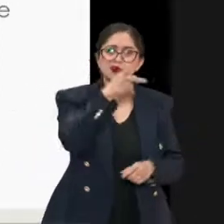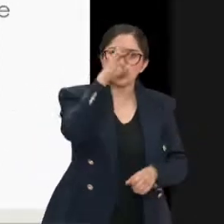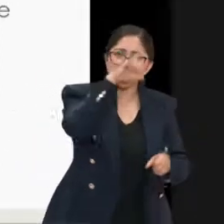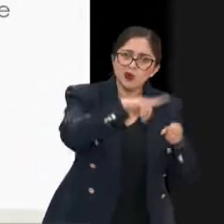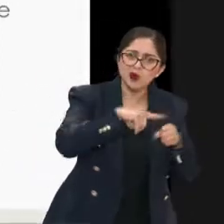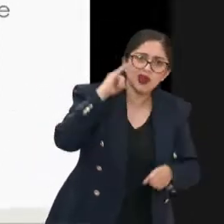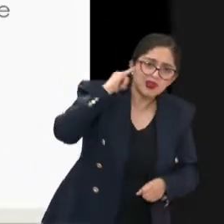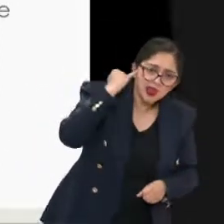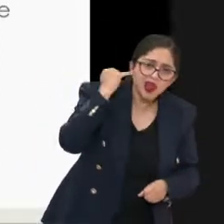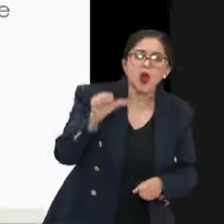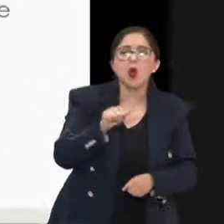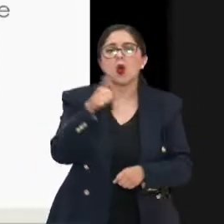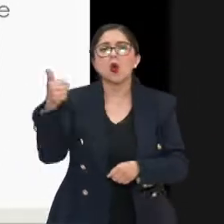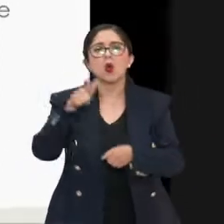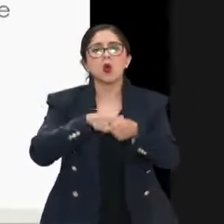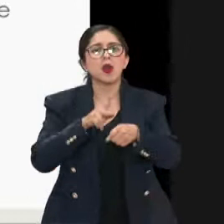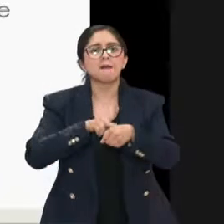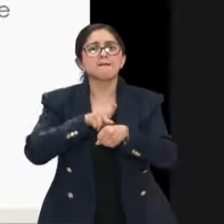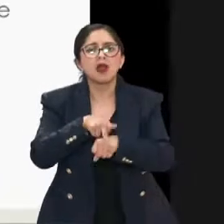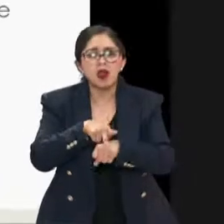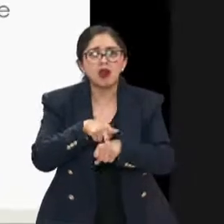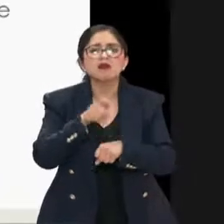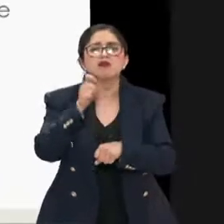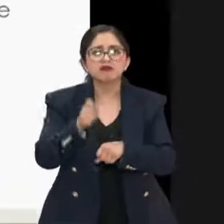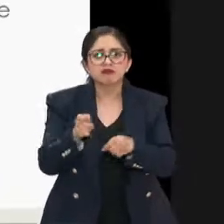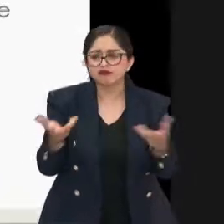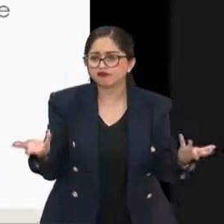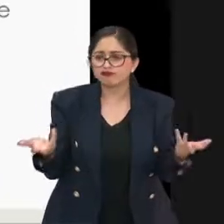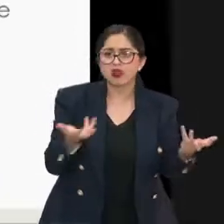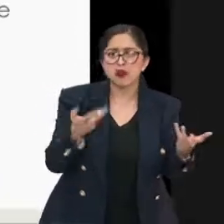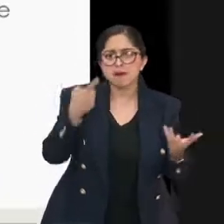different communities that they were